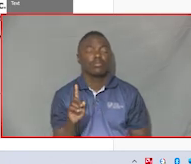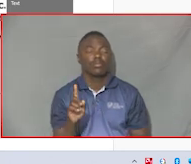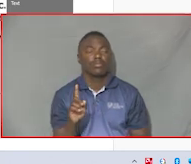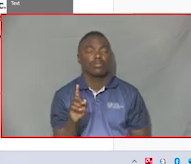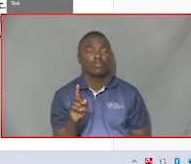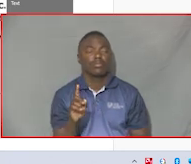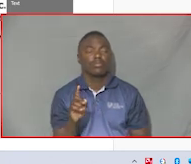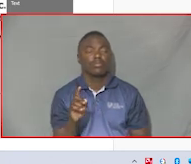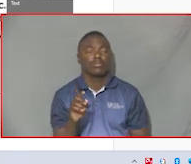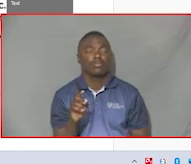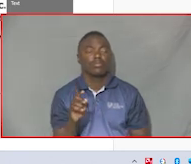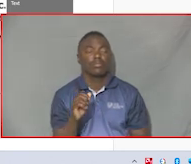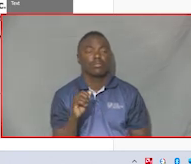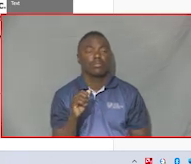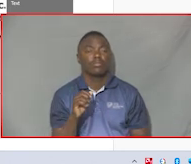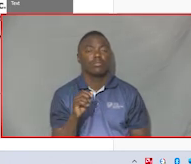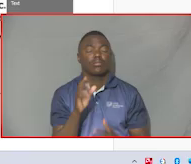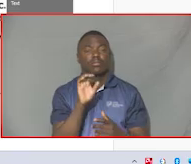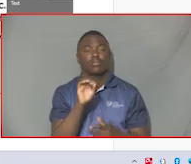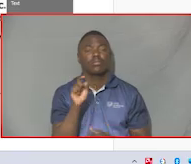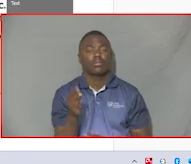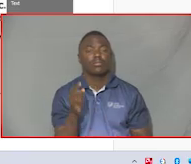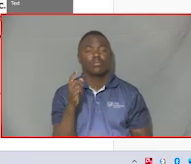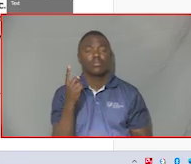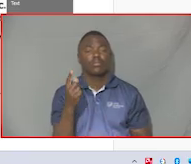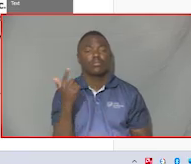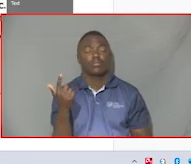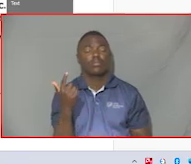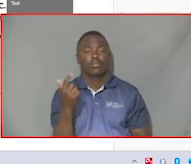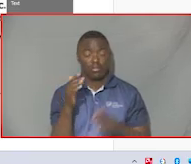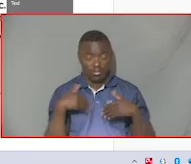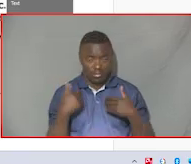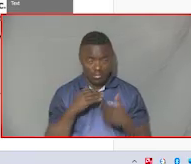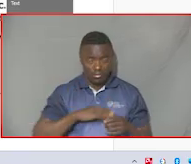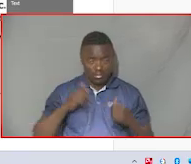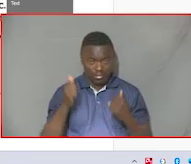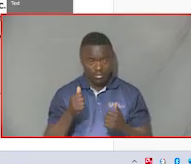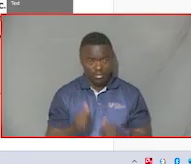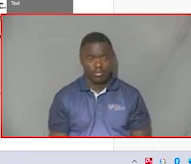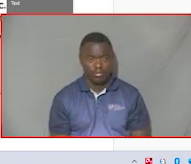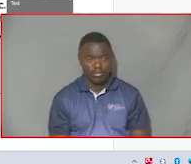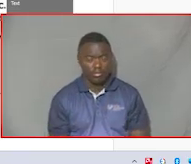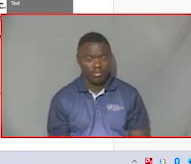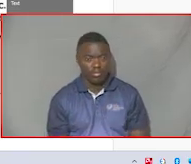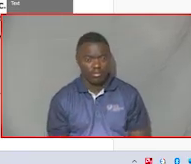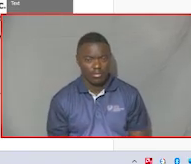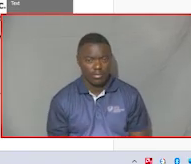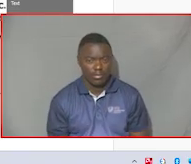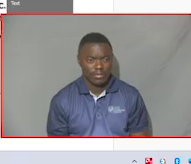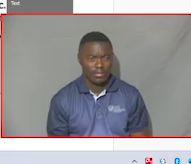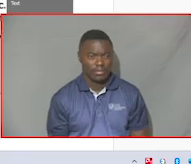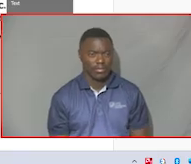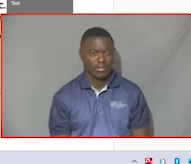of 0,017. Correct. Are you happy with that? Are you okay?